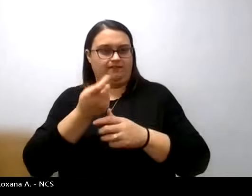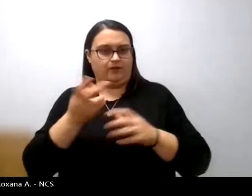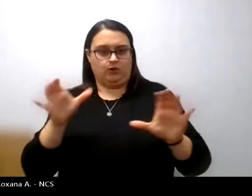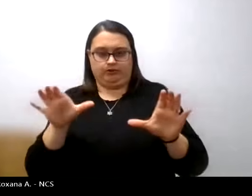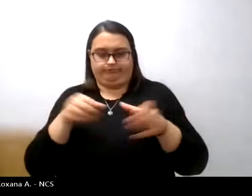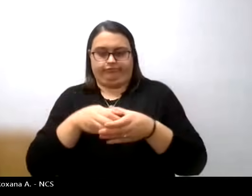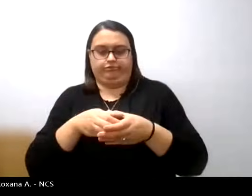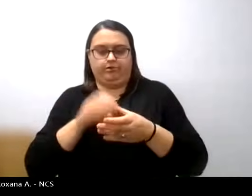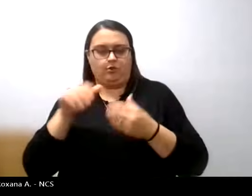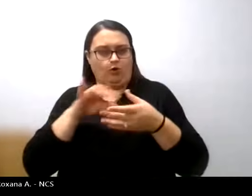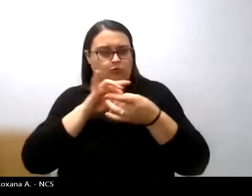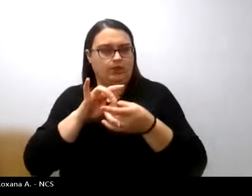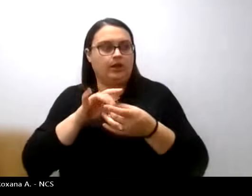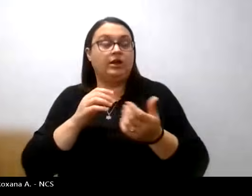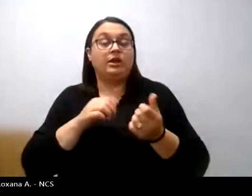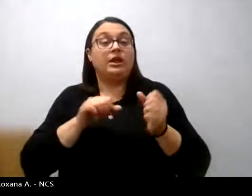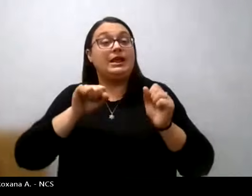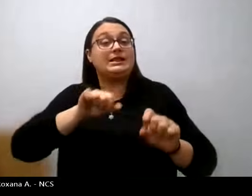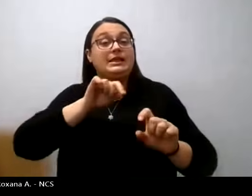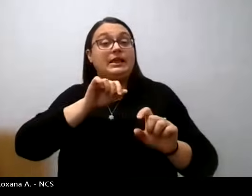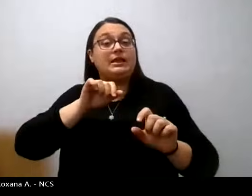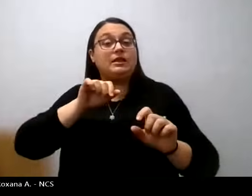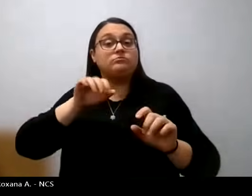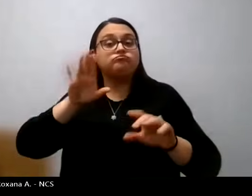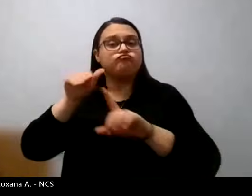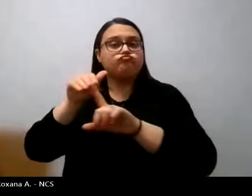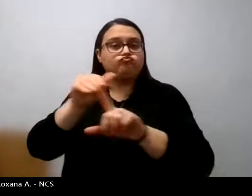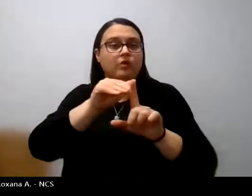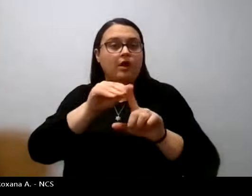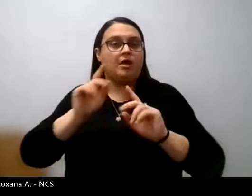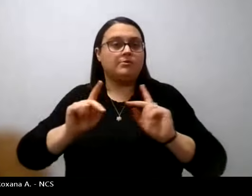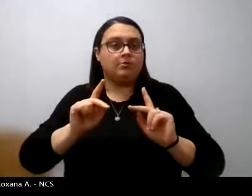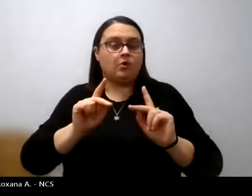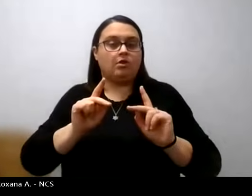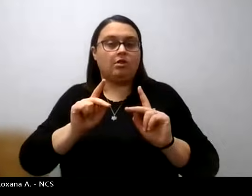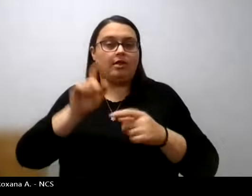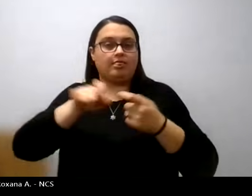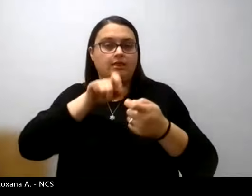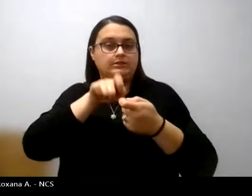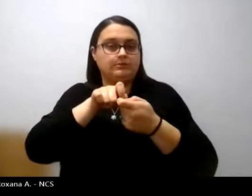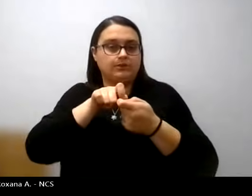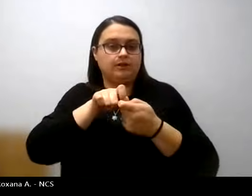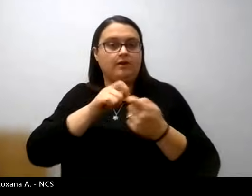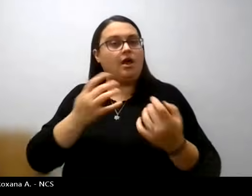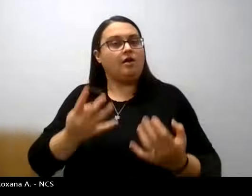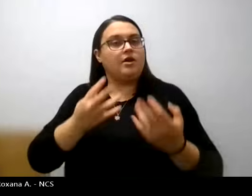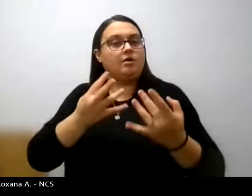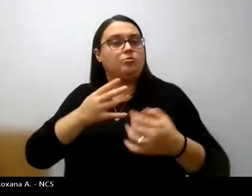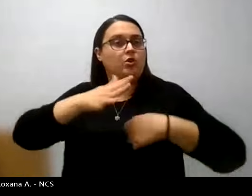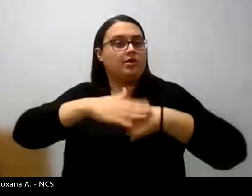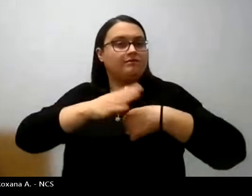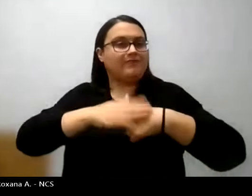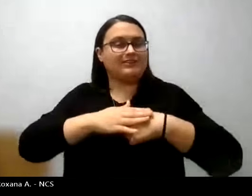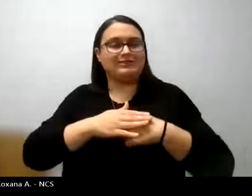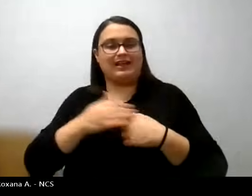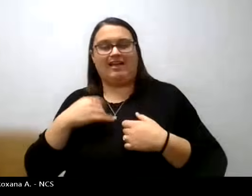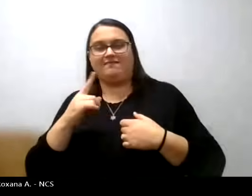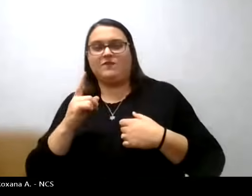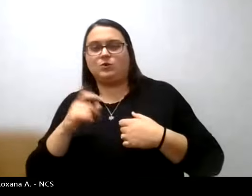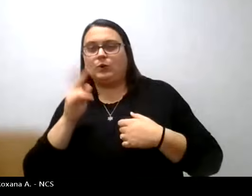of related. Can you remind folks of the specifics of a boil advisory? There's a question here